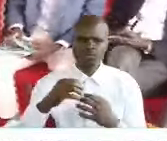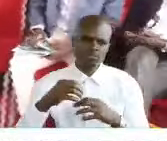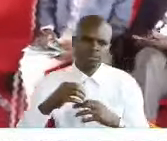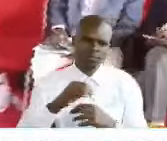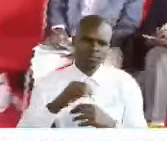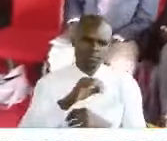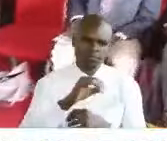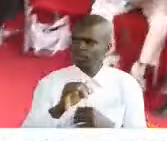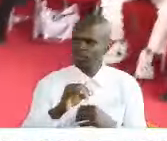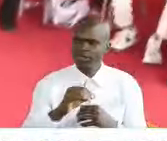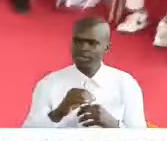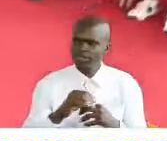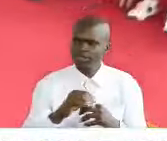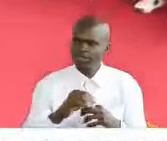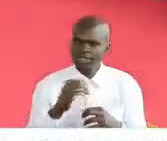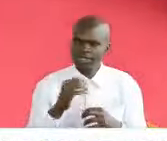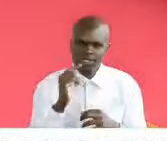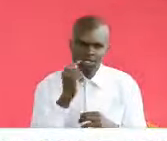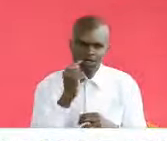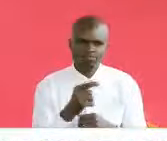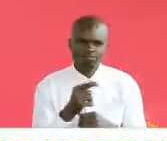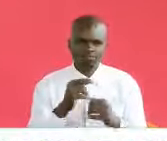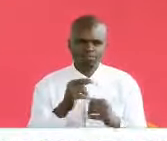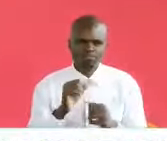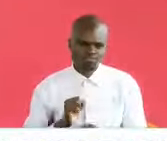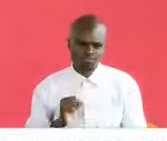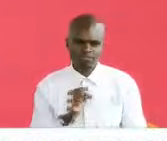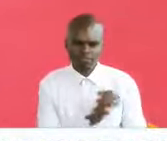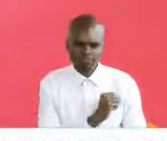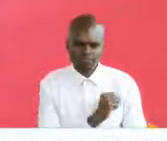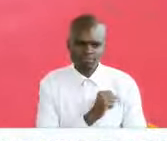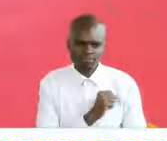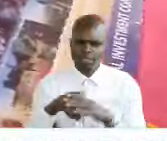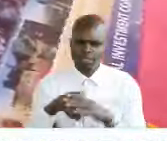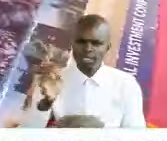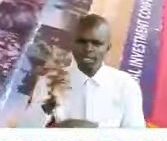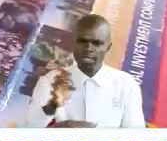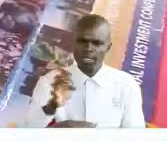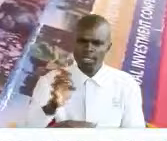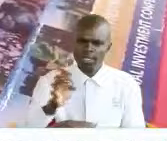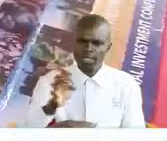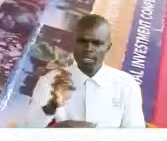ambaye pia anaitwa super senator na sasa super governor unajua GDP.